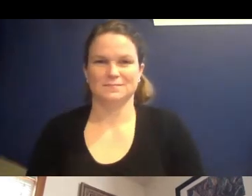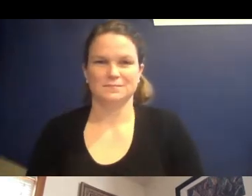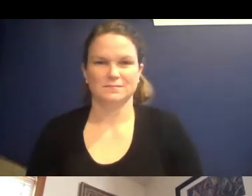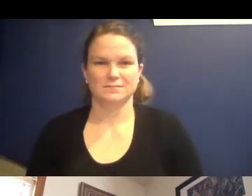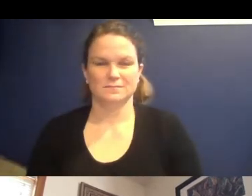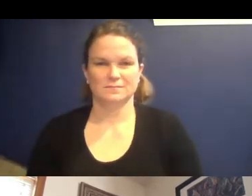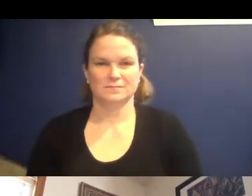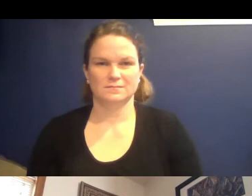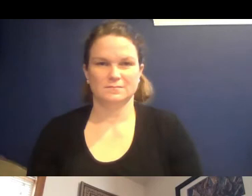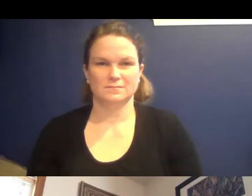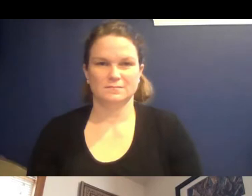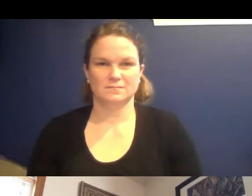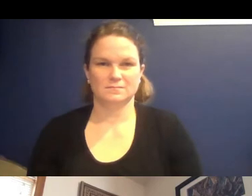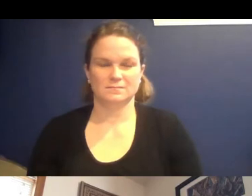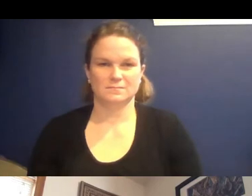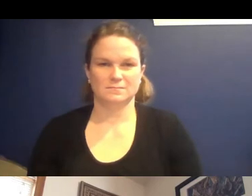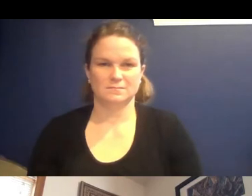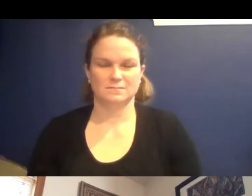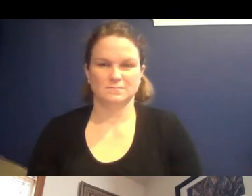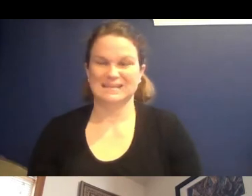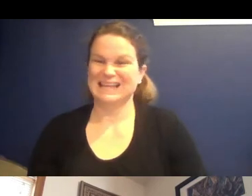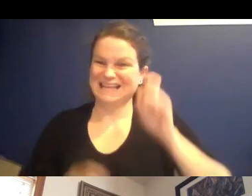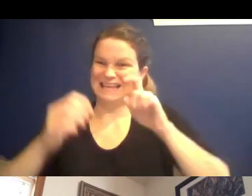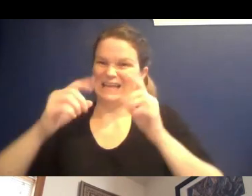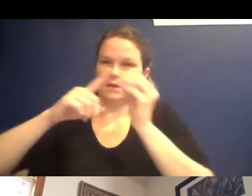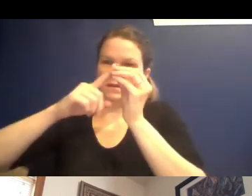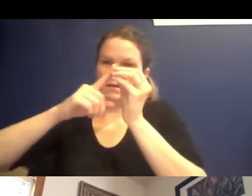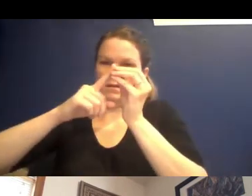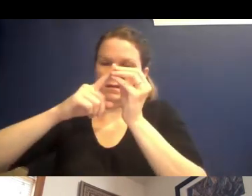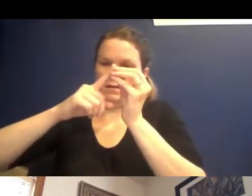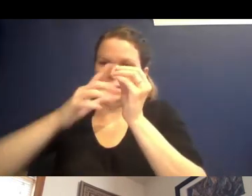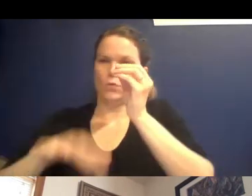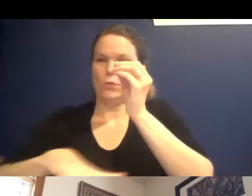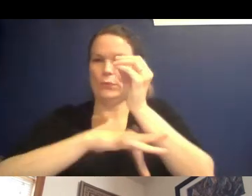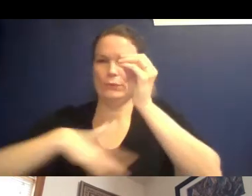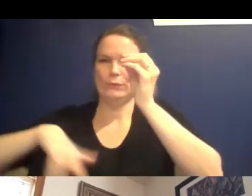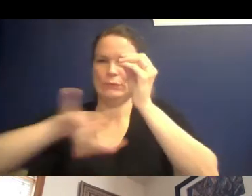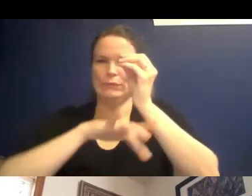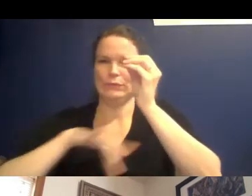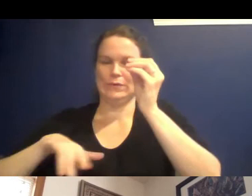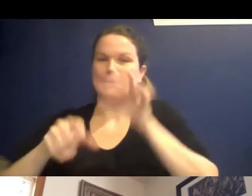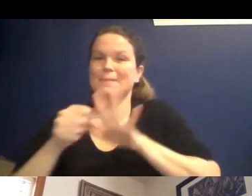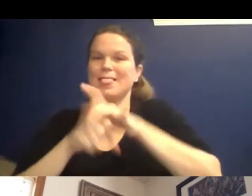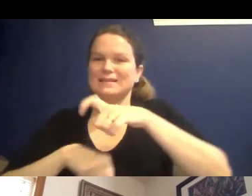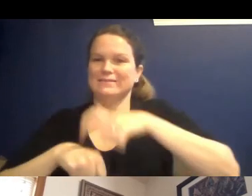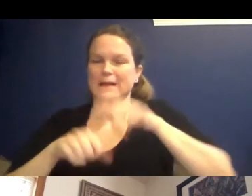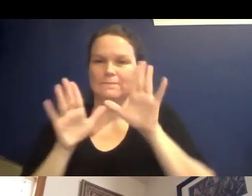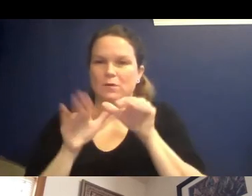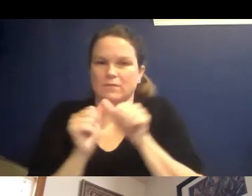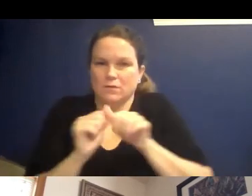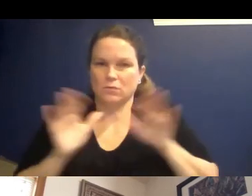The chrysalis needs ample space below it for the butterfly to emerge, to hang to dry and inflate its wings for 2 to 4 hours.